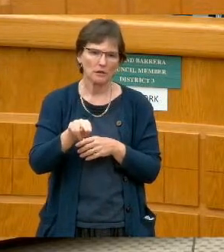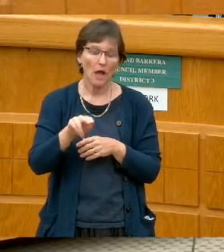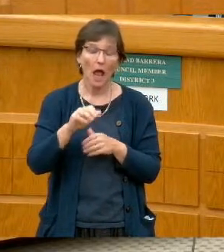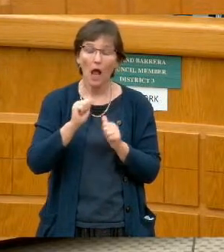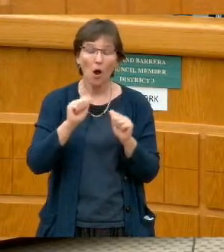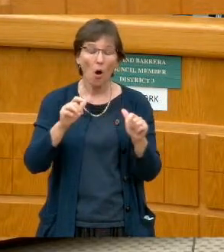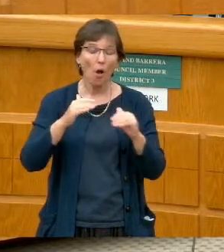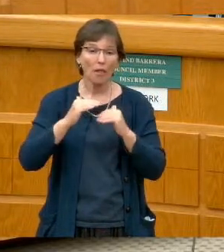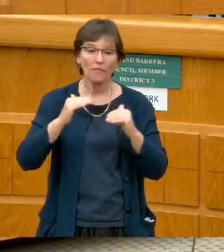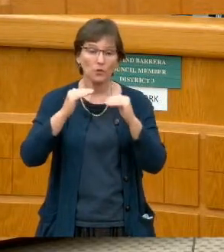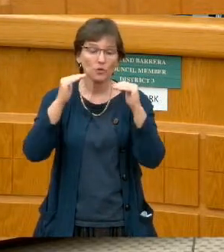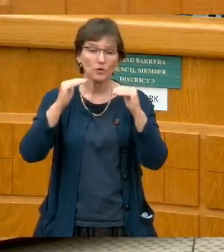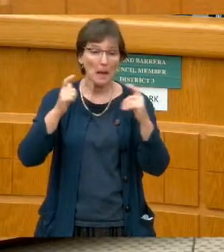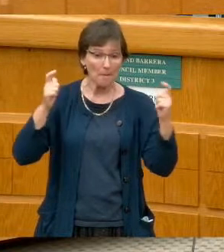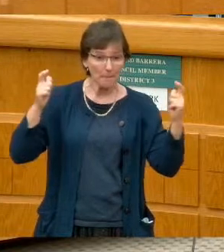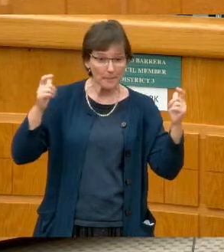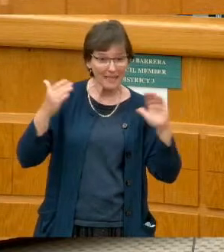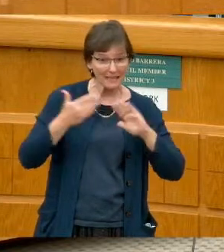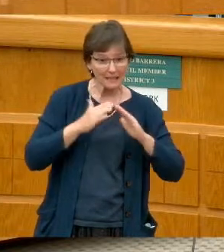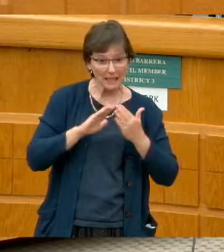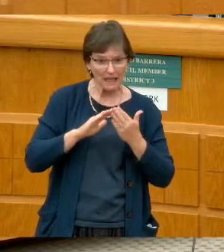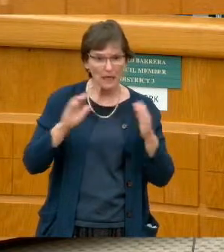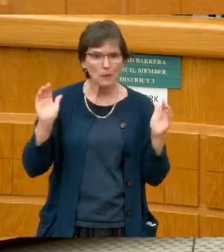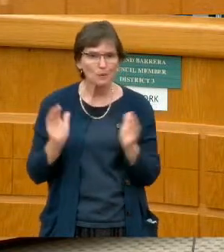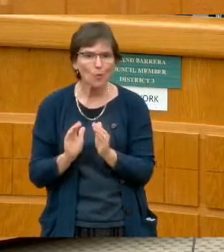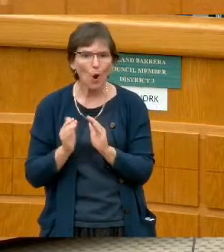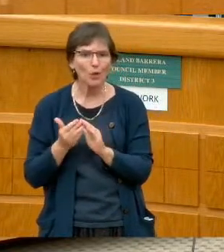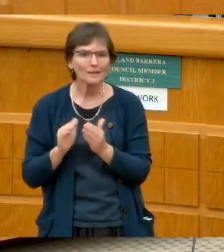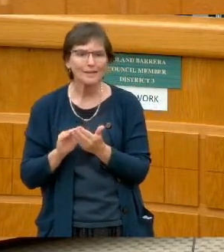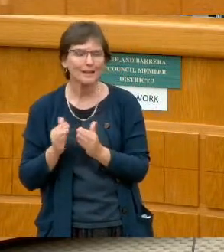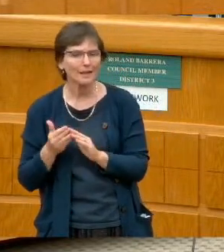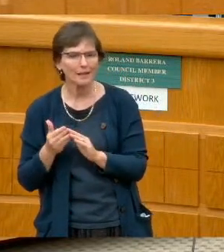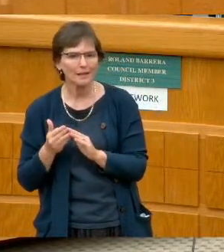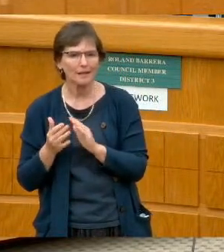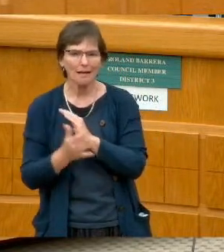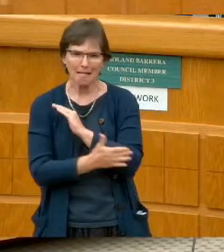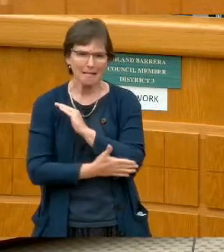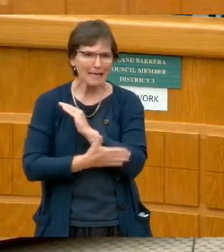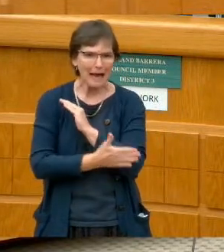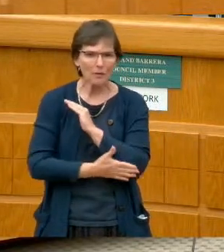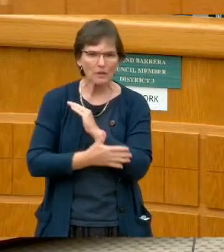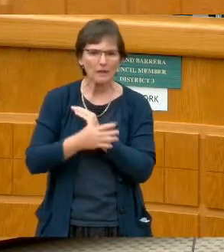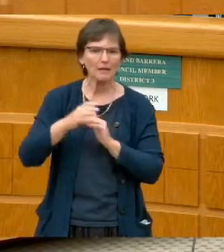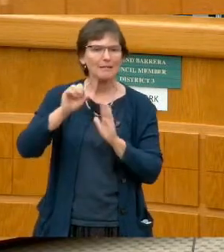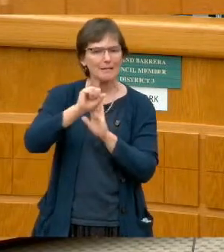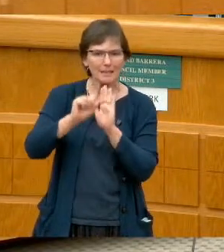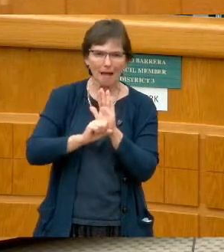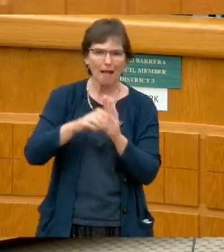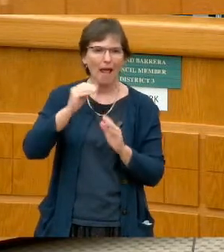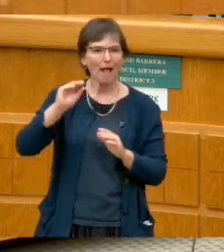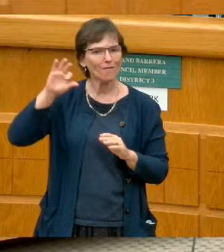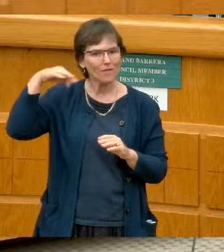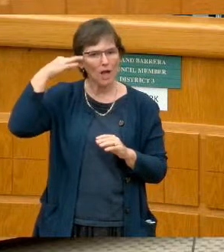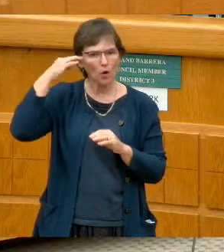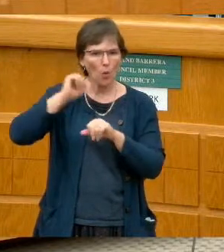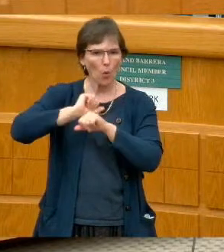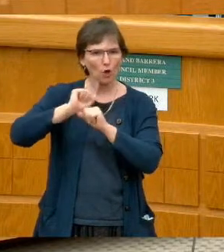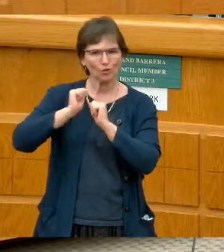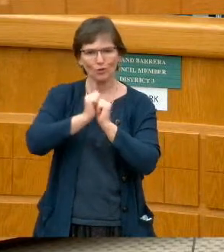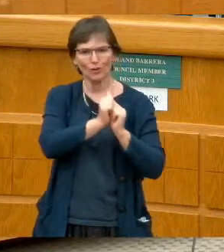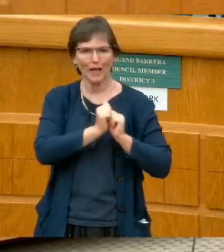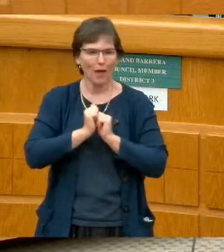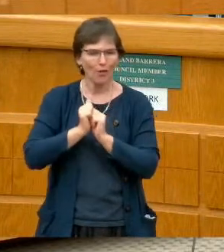levels, both cities, big and small, of course, our county, and our state and our